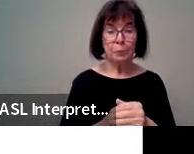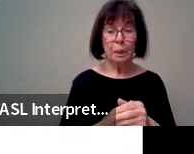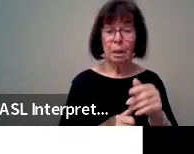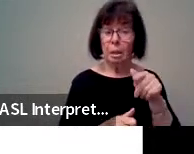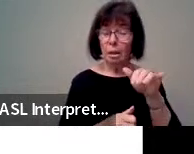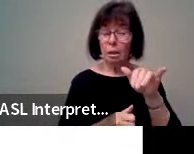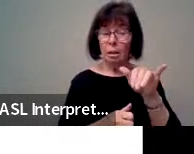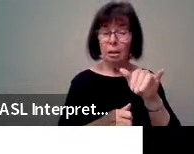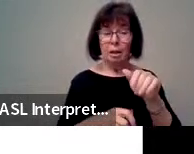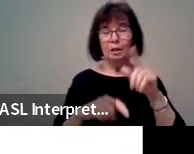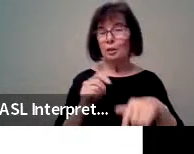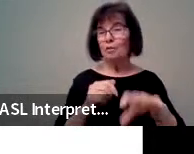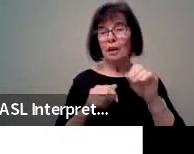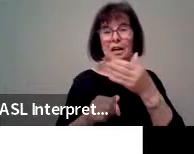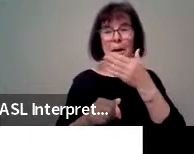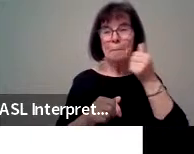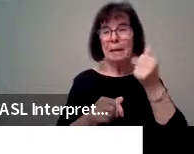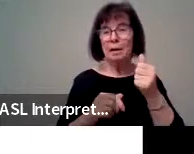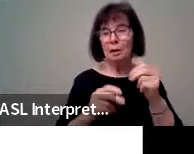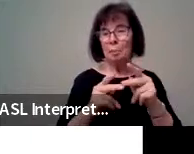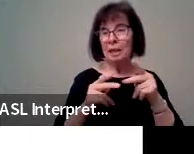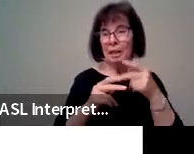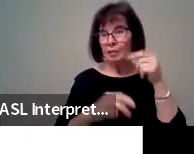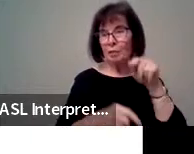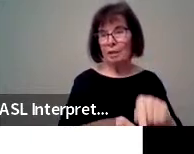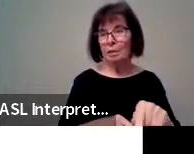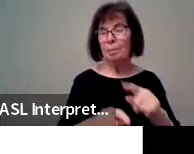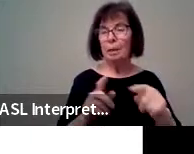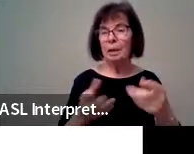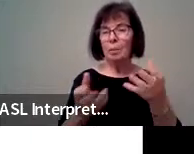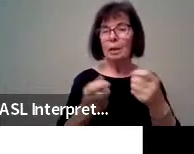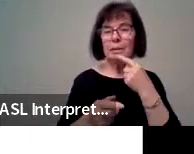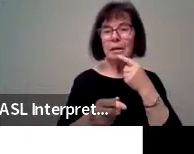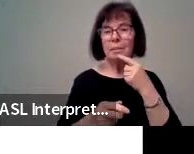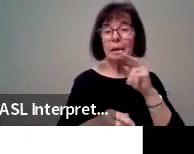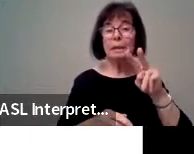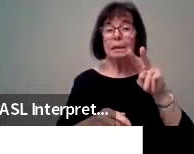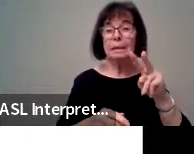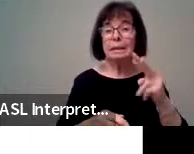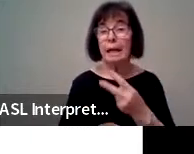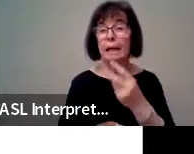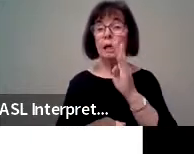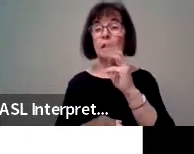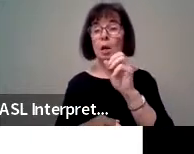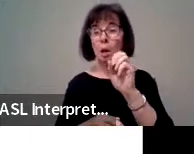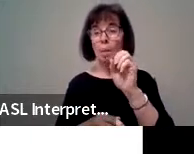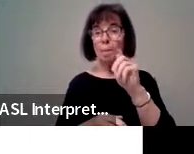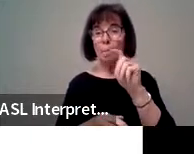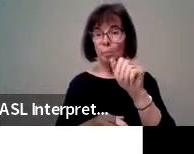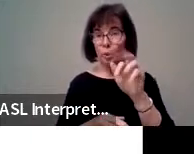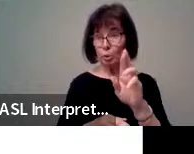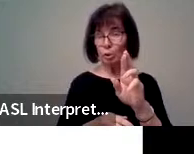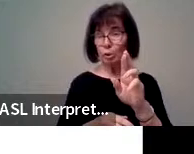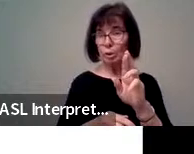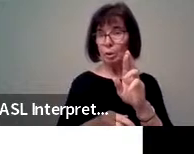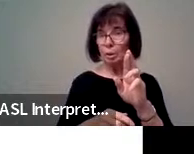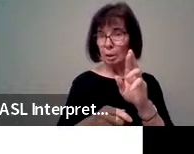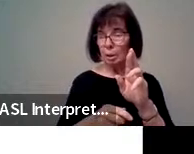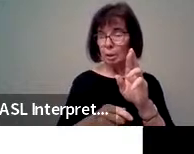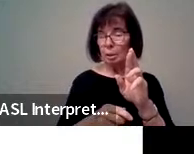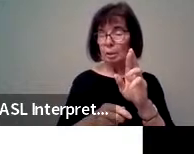I couldn't find a better place for it, but I wanted to just comment on second boosters, which were authorized since we were last